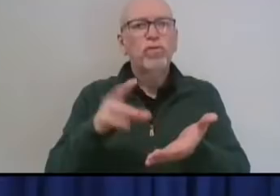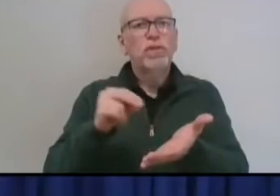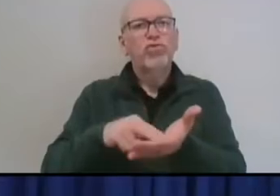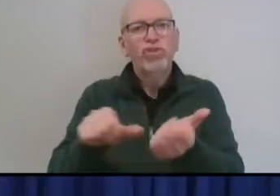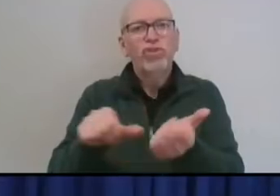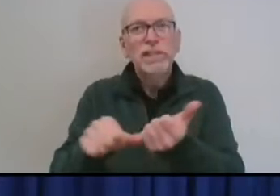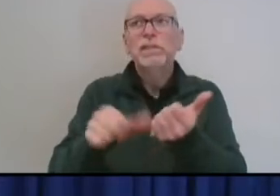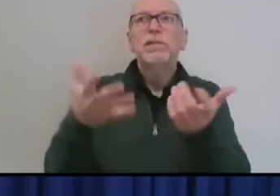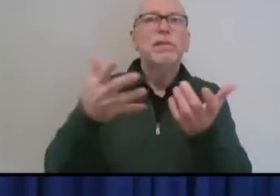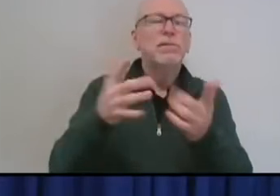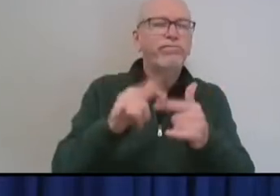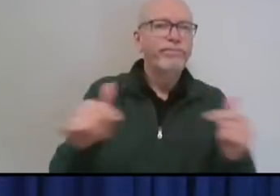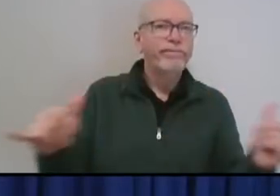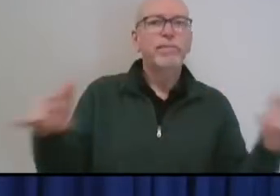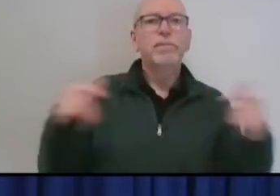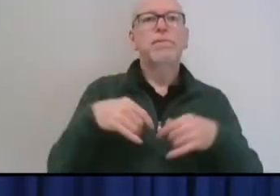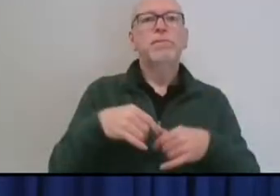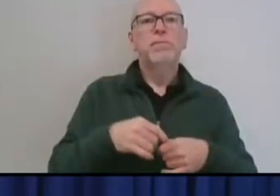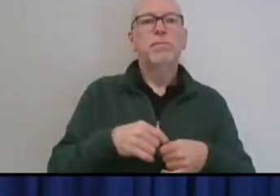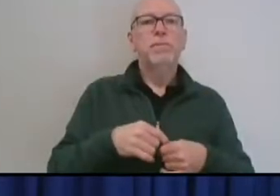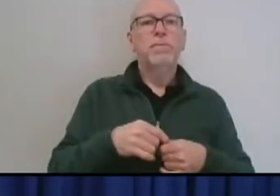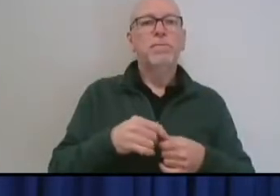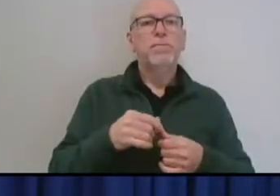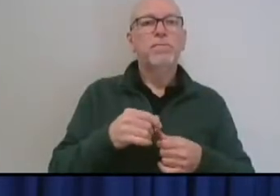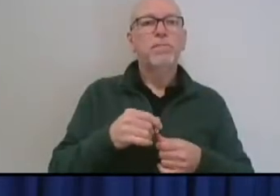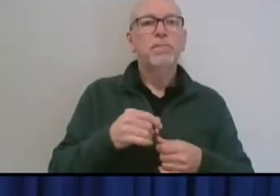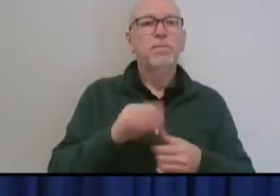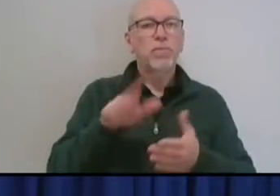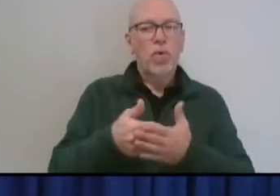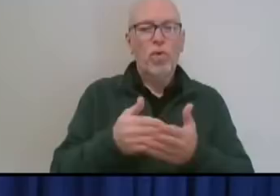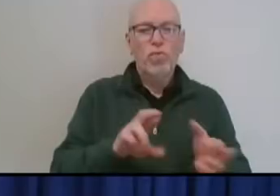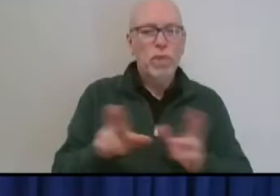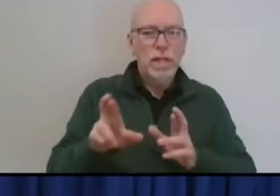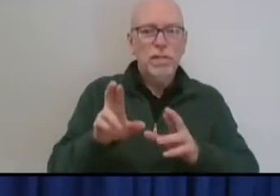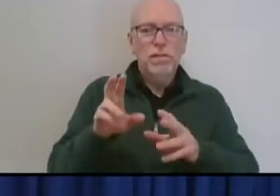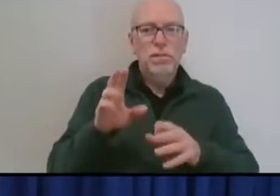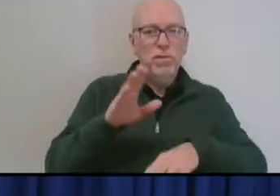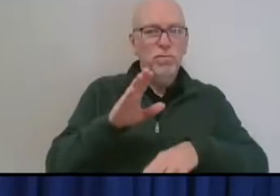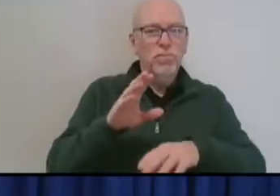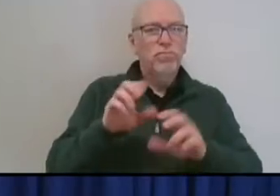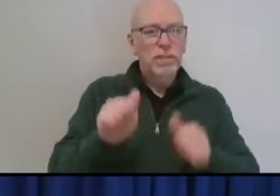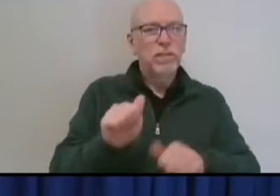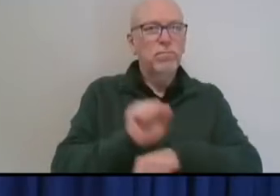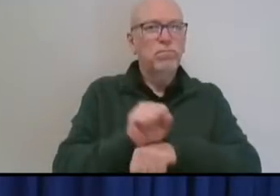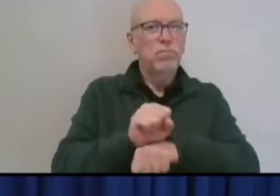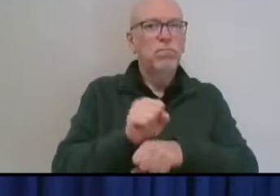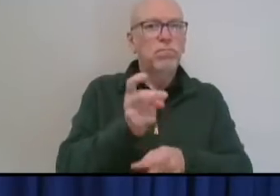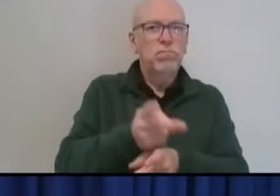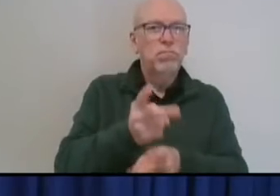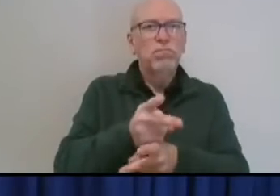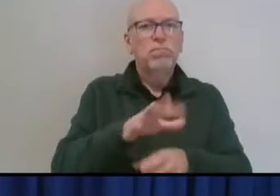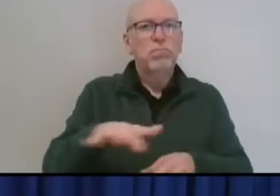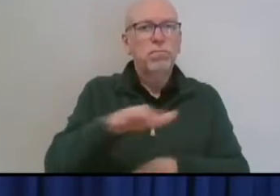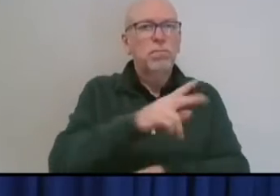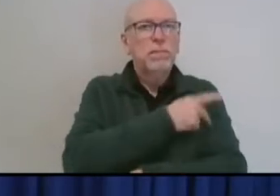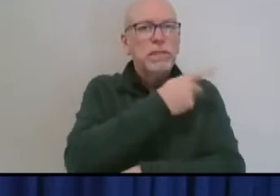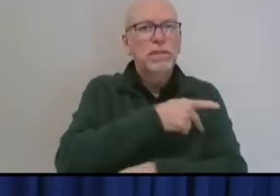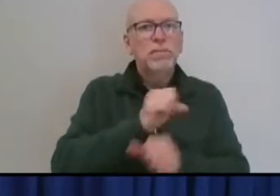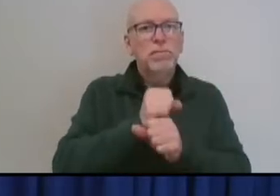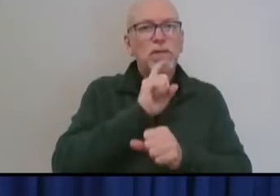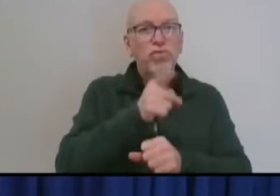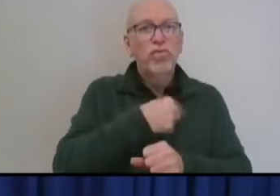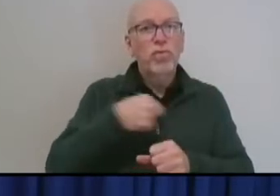assistants and et cetera, on deck and on site, making sure that we got to the